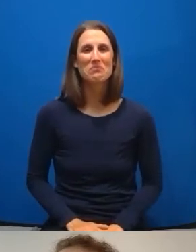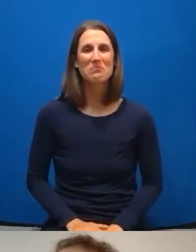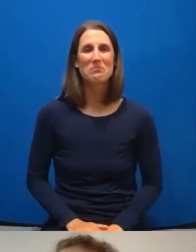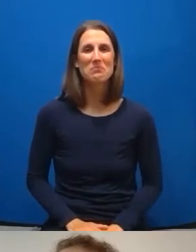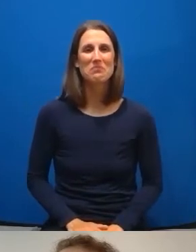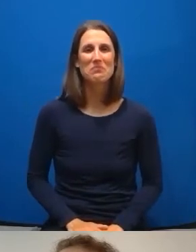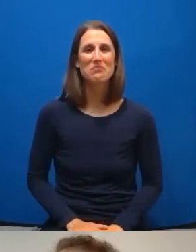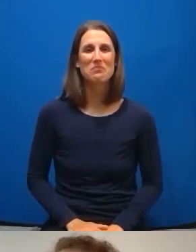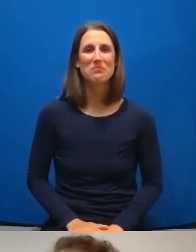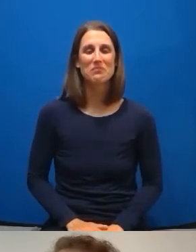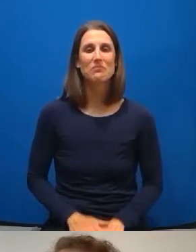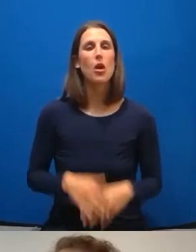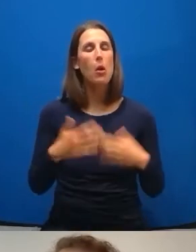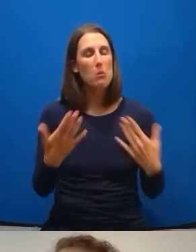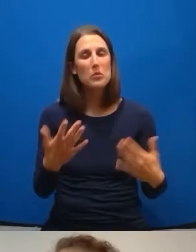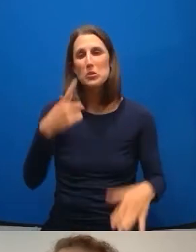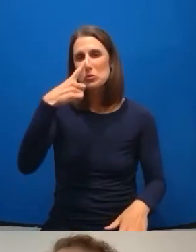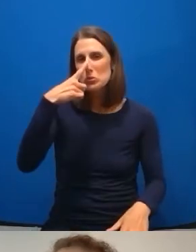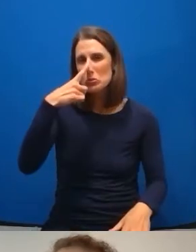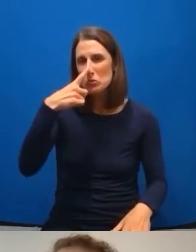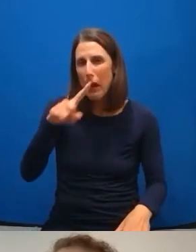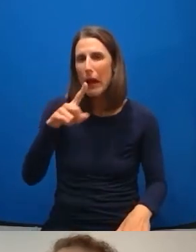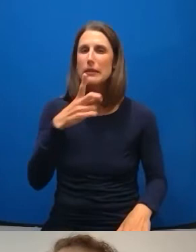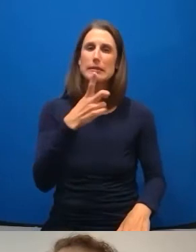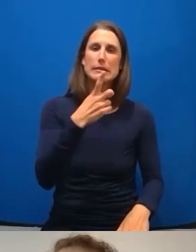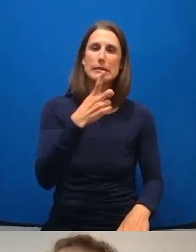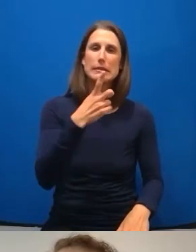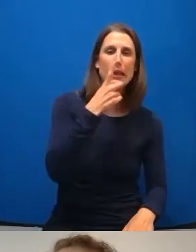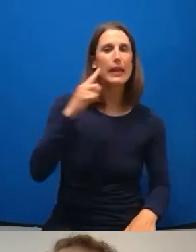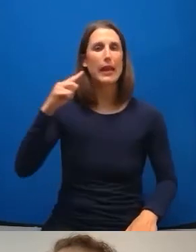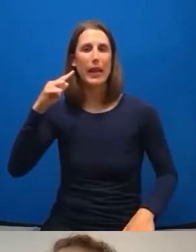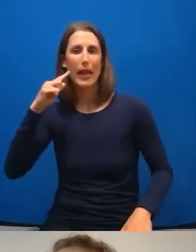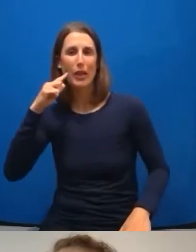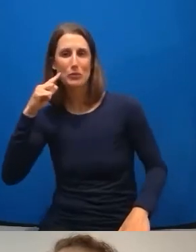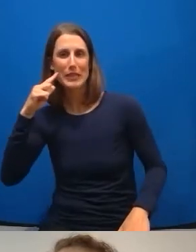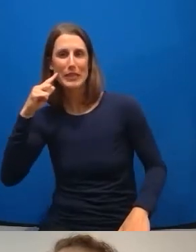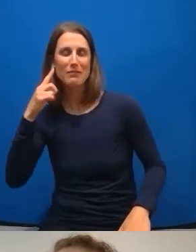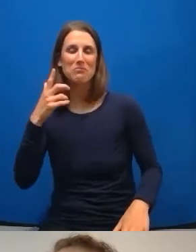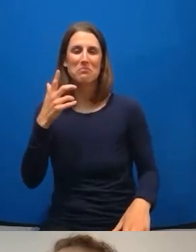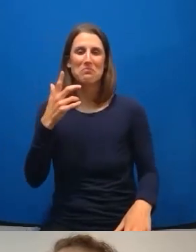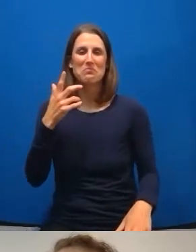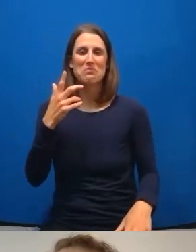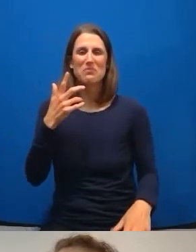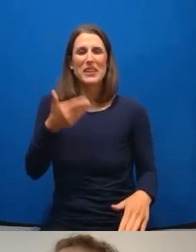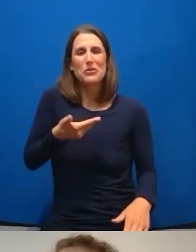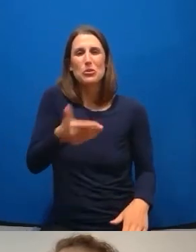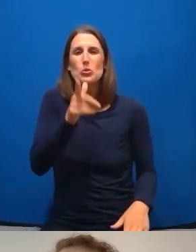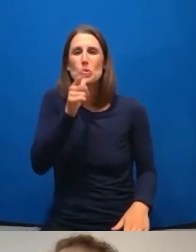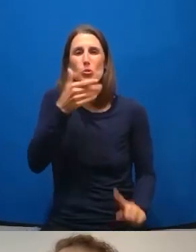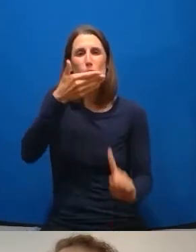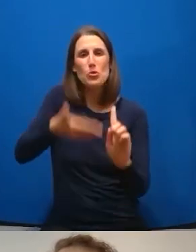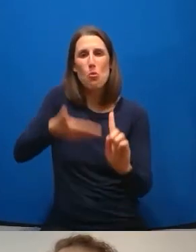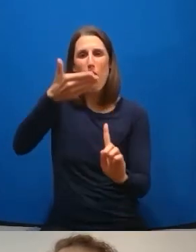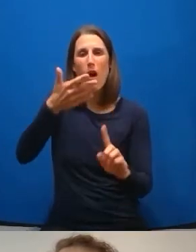So if you could each just take a quick moment, our organization has grown a lot, just if you don't mind introducing yourself, describe either